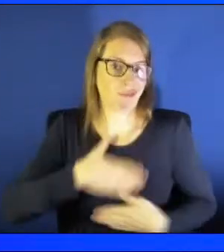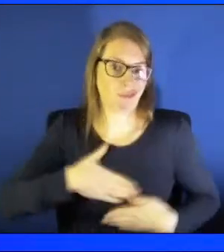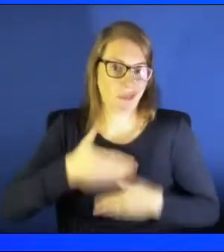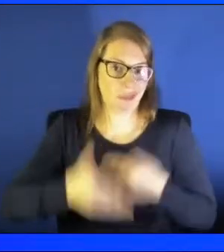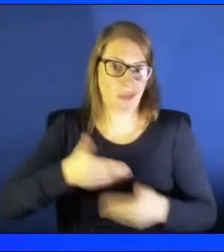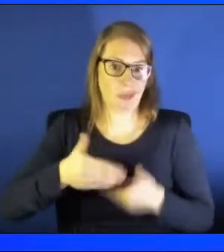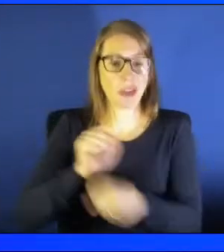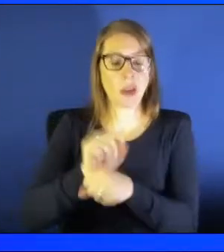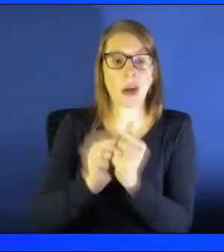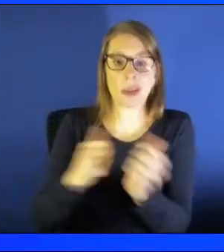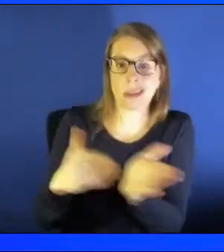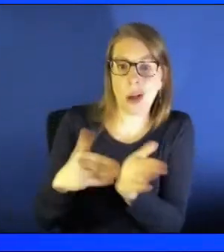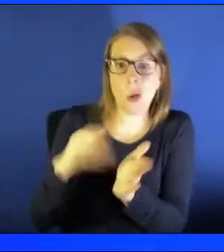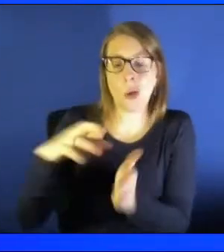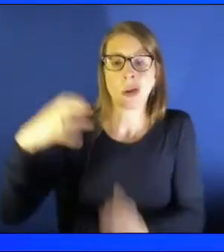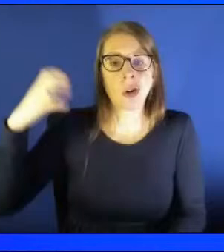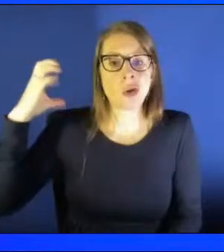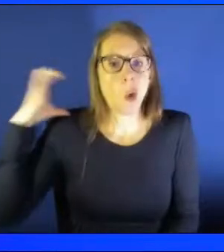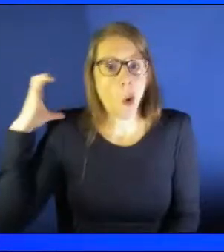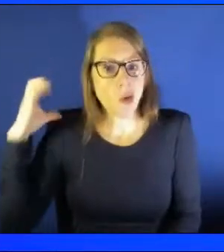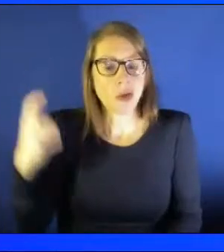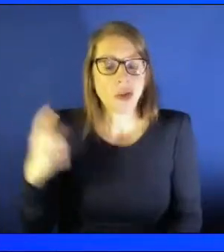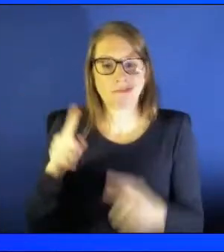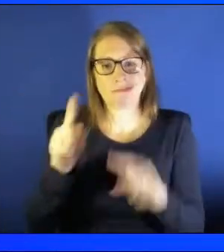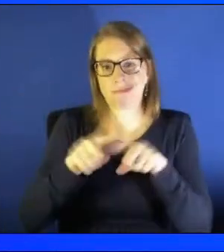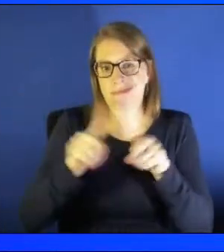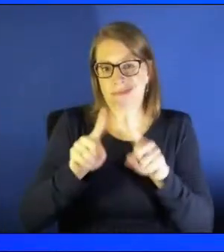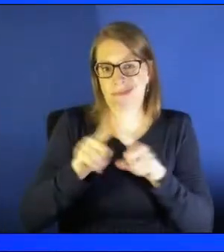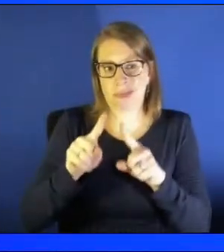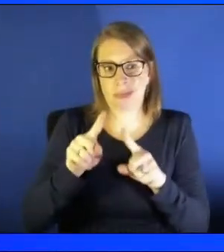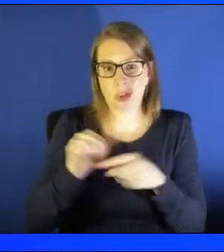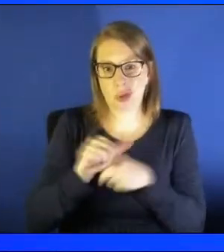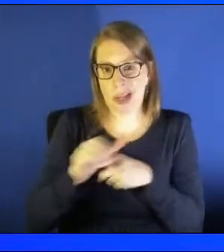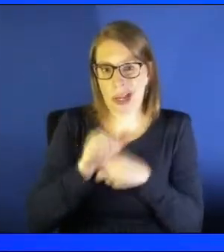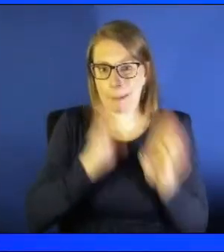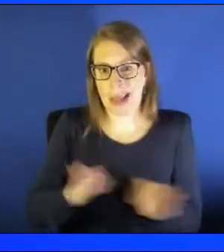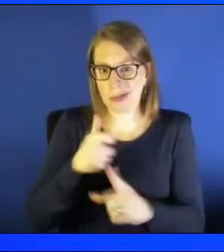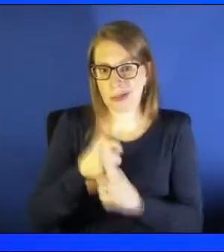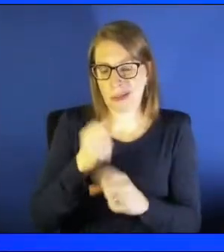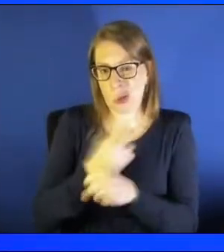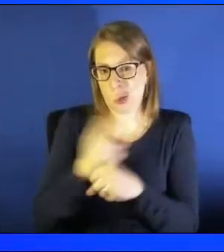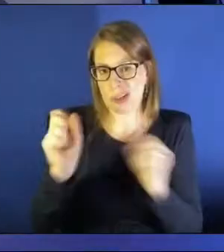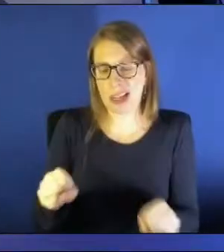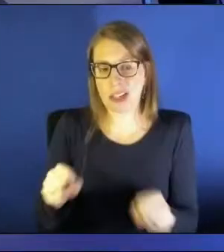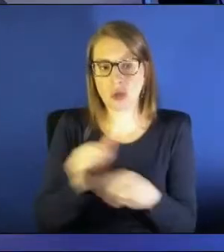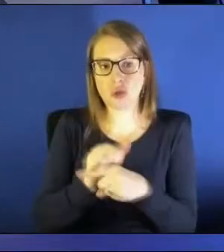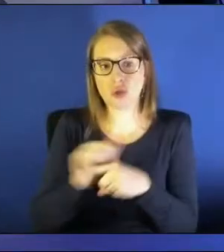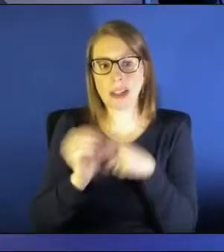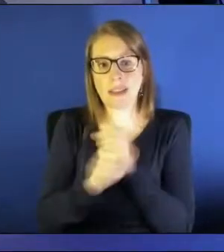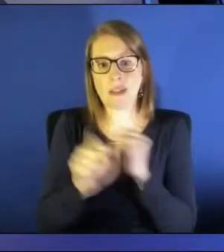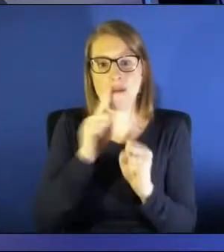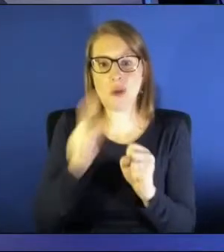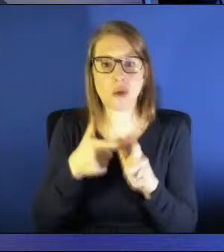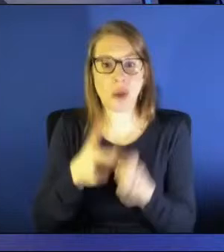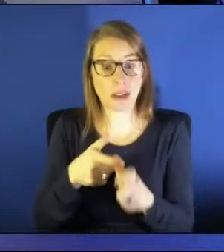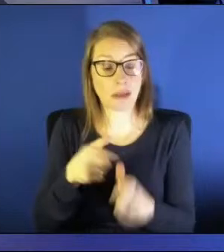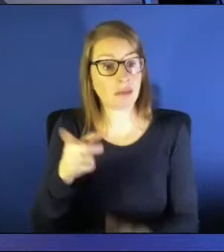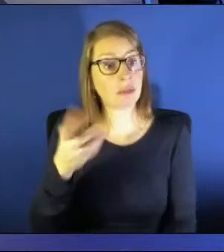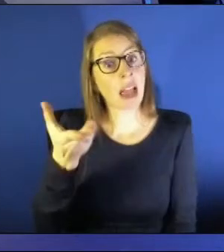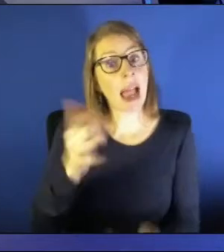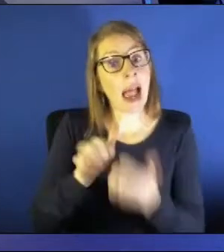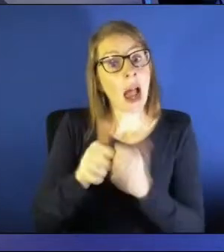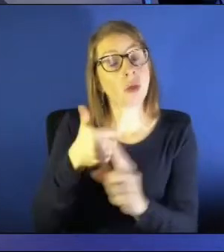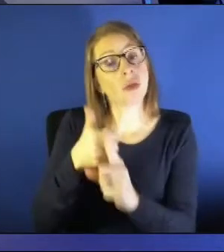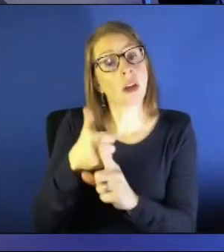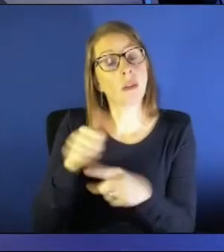coach, or work with, there's lots of different training plans you can use to train safely for a race. Dr. Toby, how are you training for this Boston Marathon,